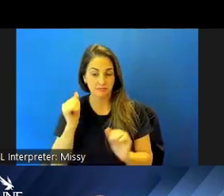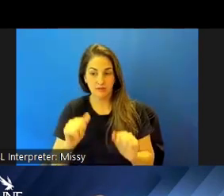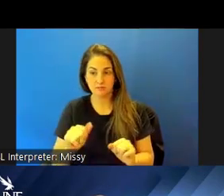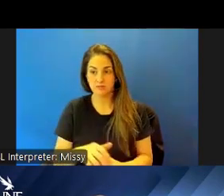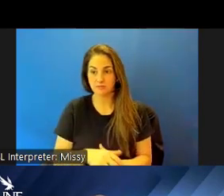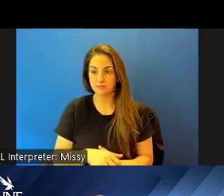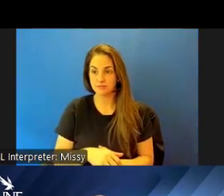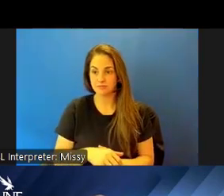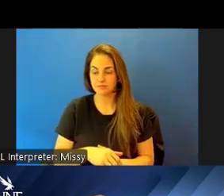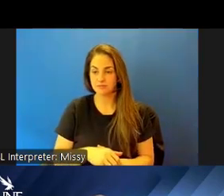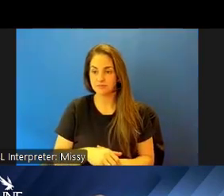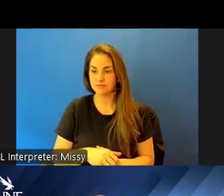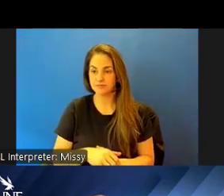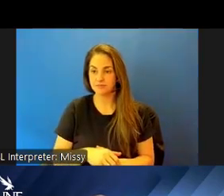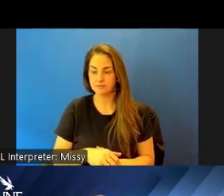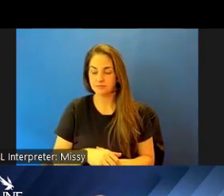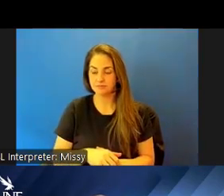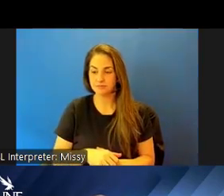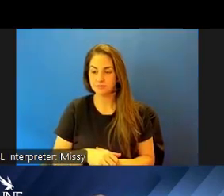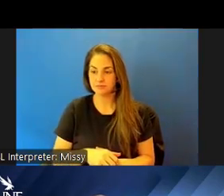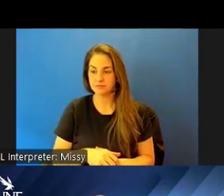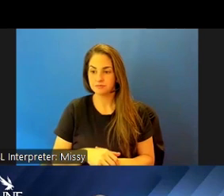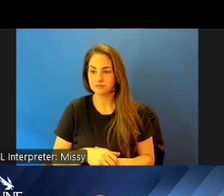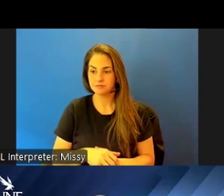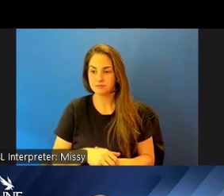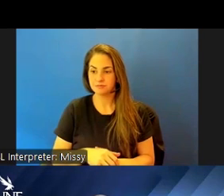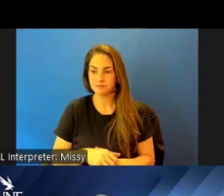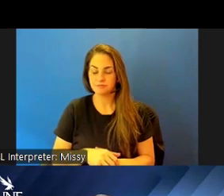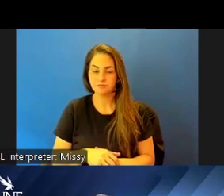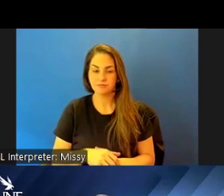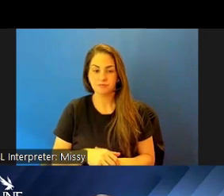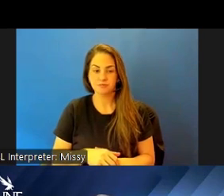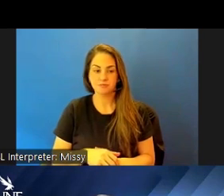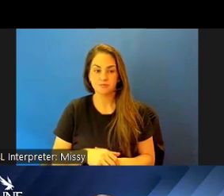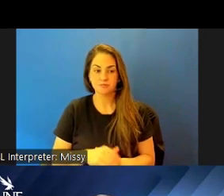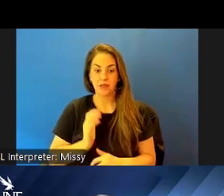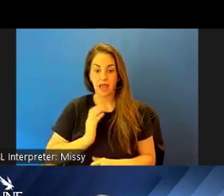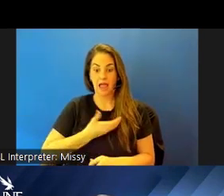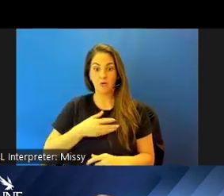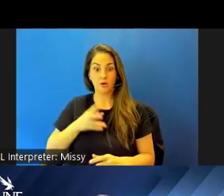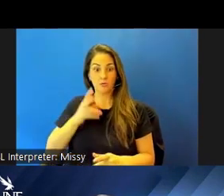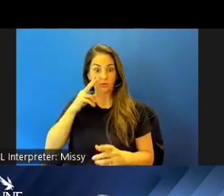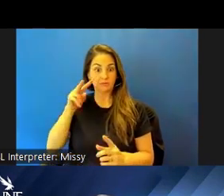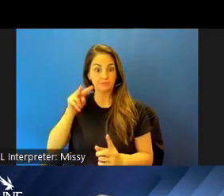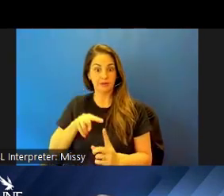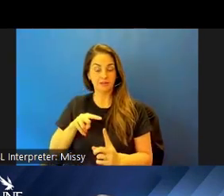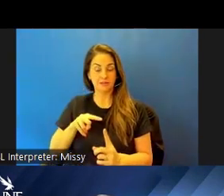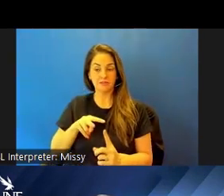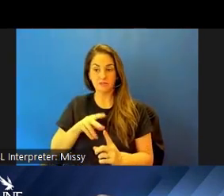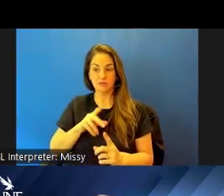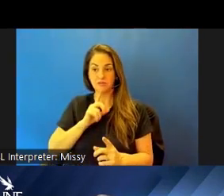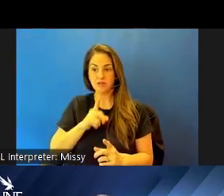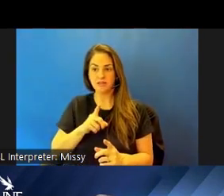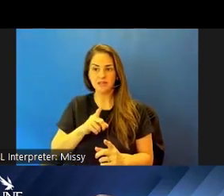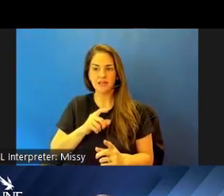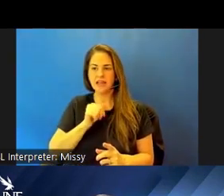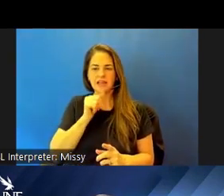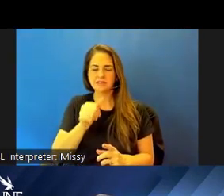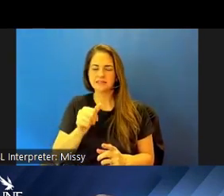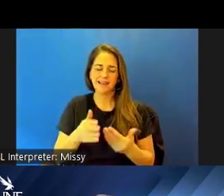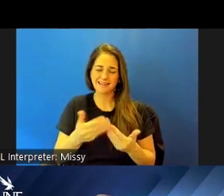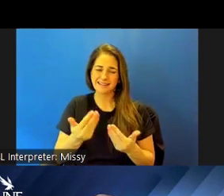And so from the state board agency perspective, what we're trying to do, and it's not super